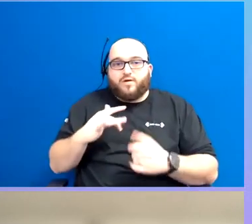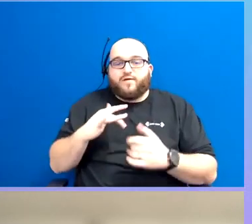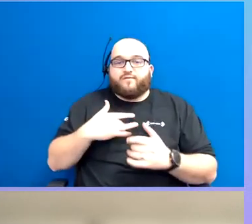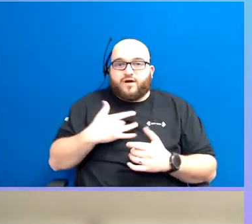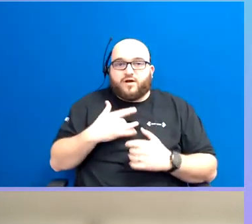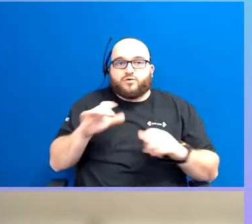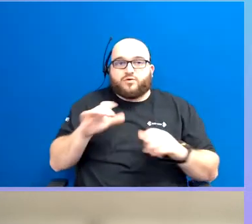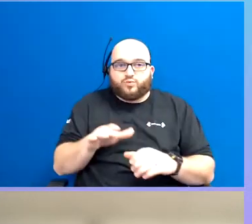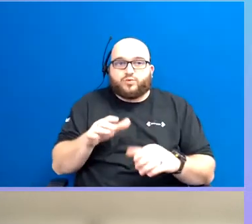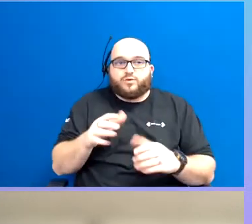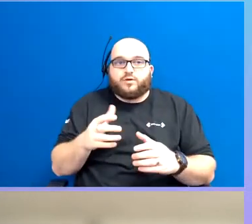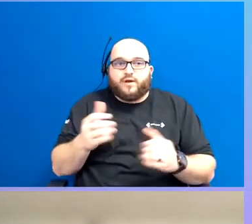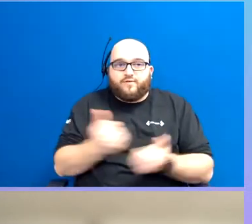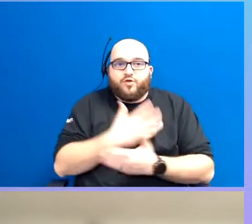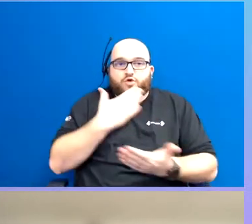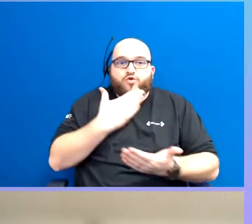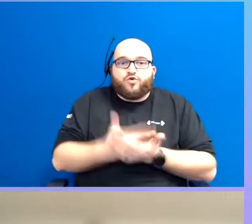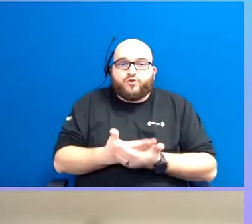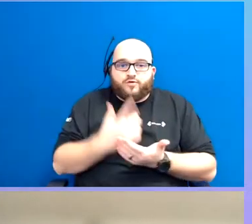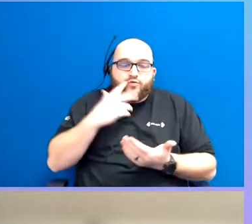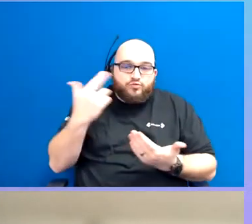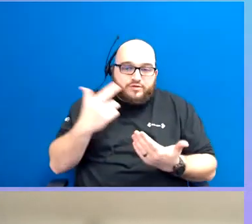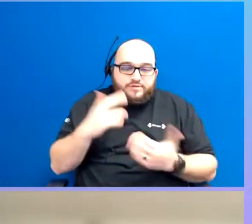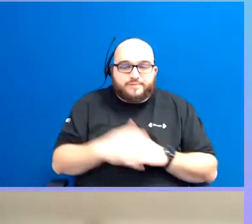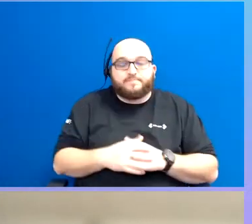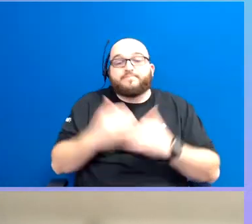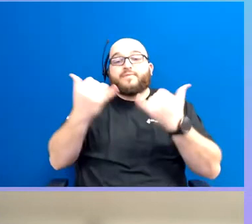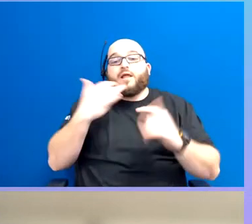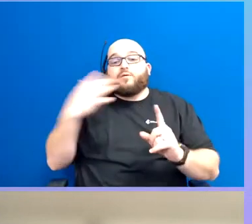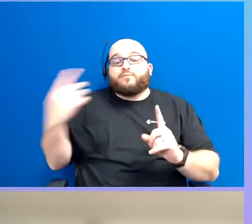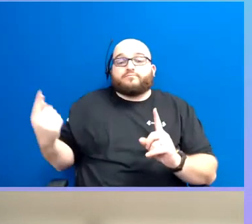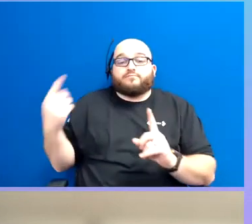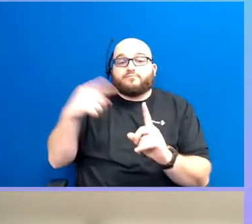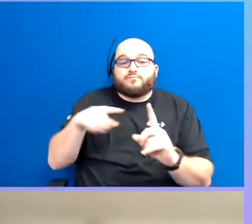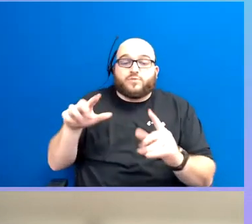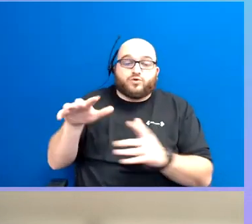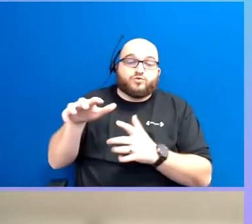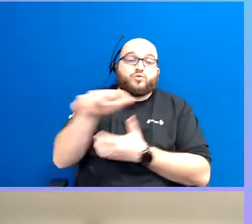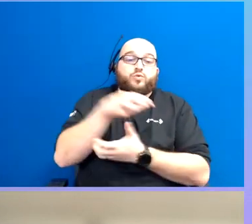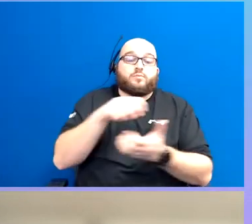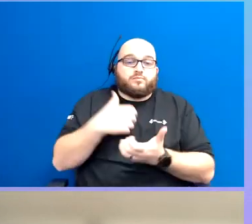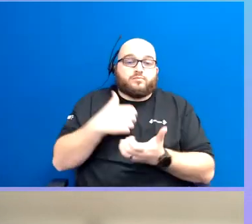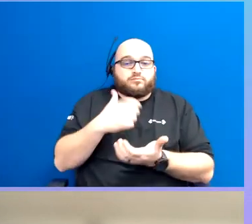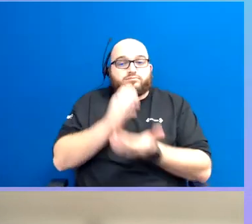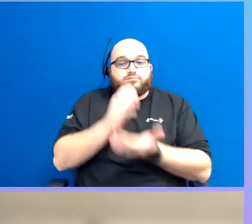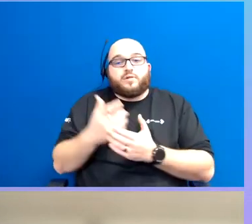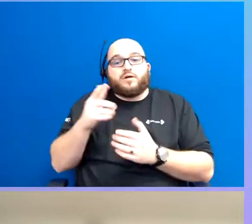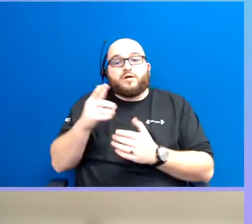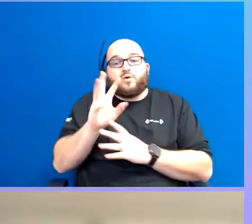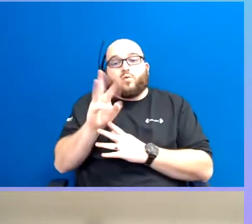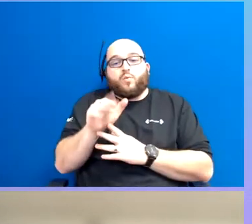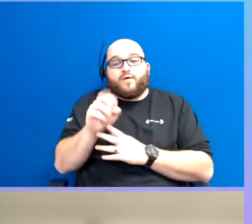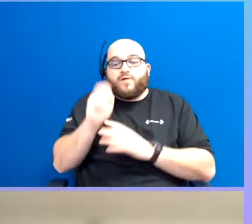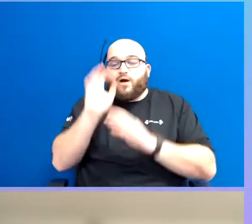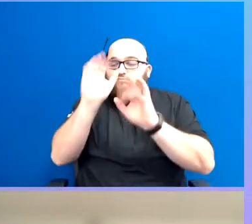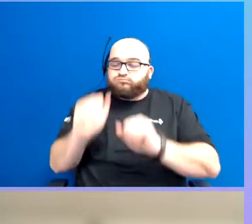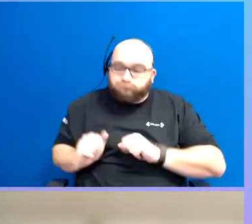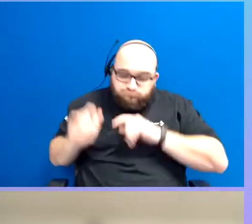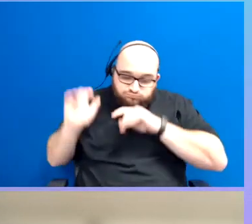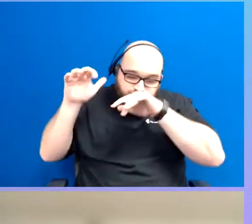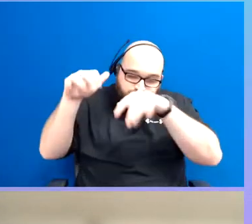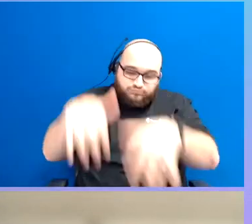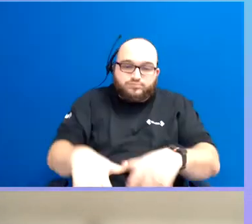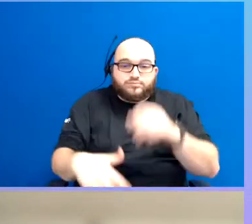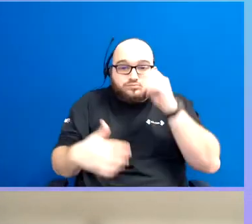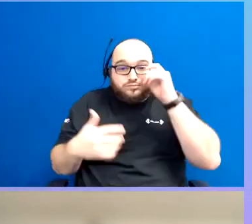back to the issues and back to the storm. So there's an image on here of a wave crashing. It's very grey. And this